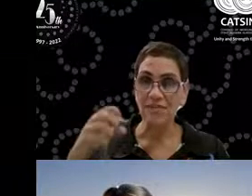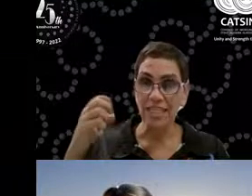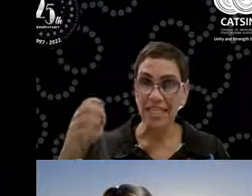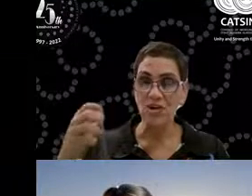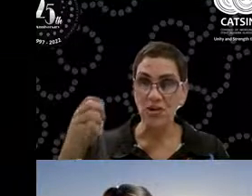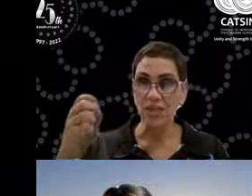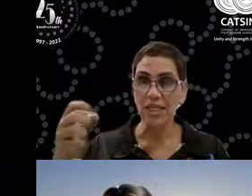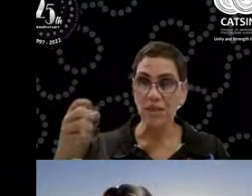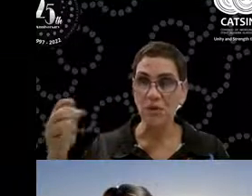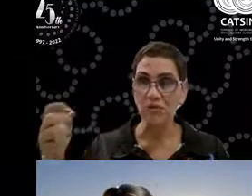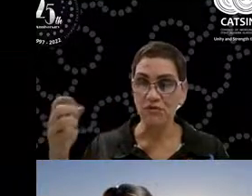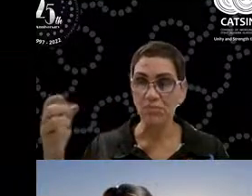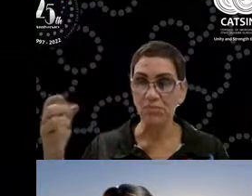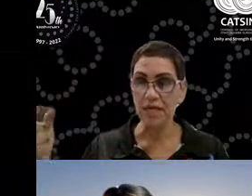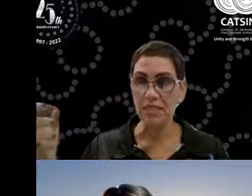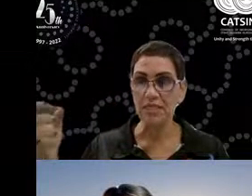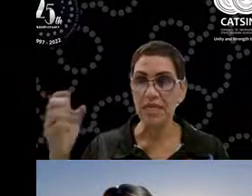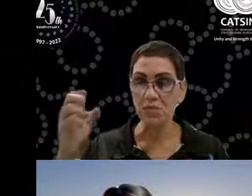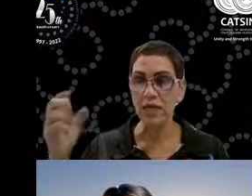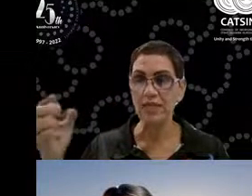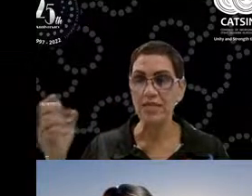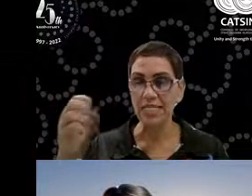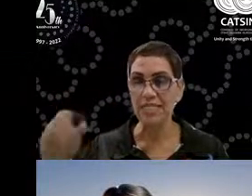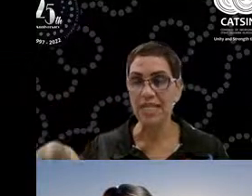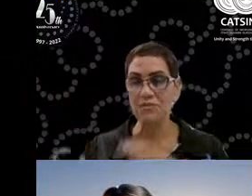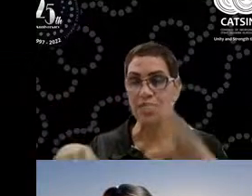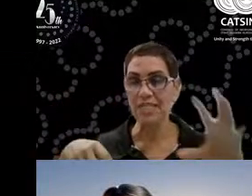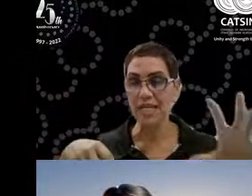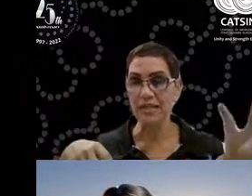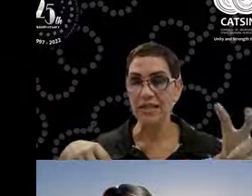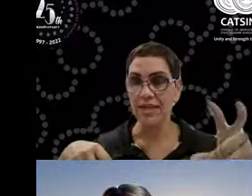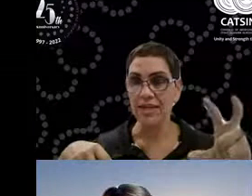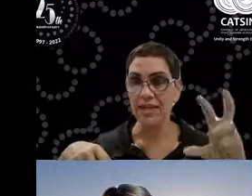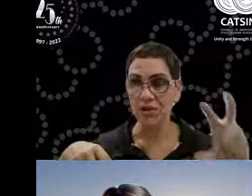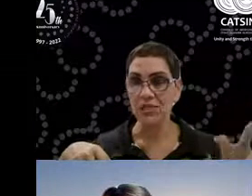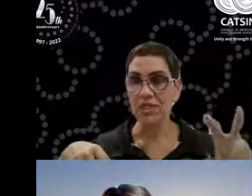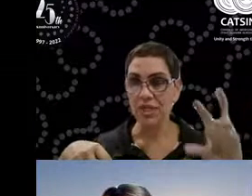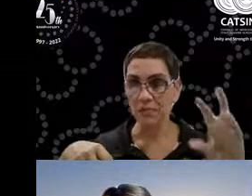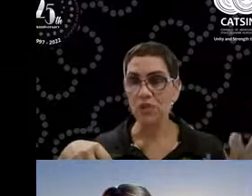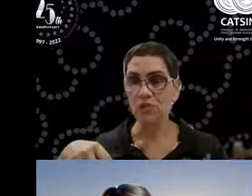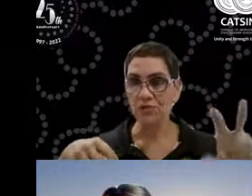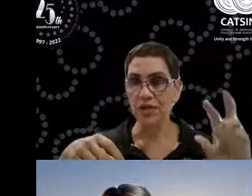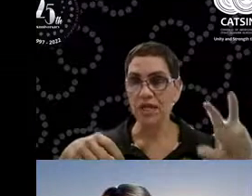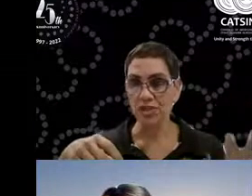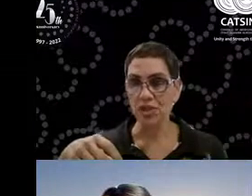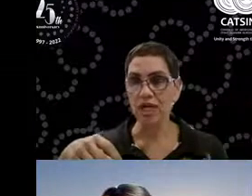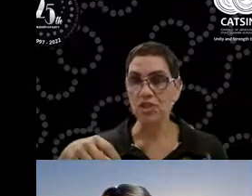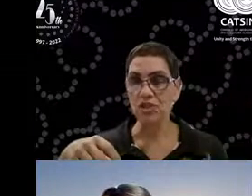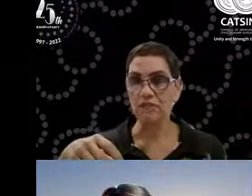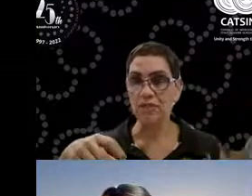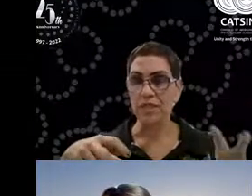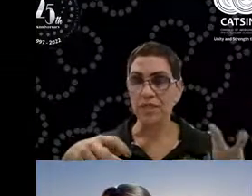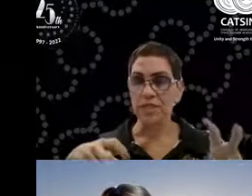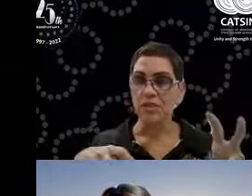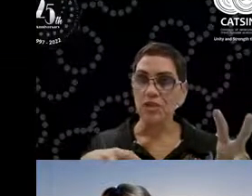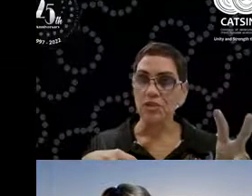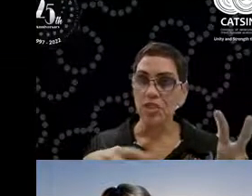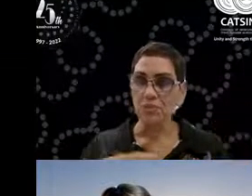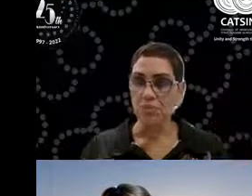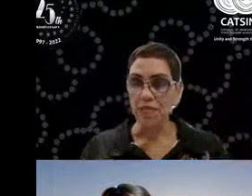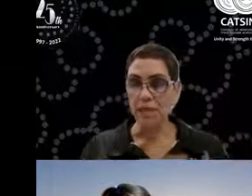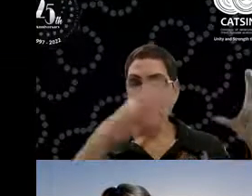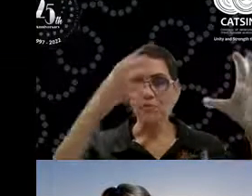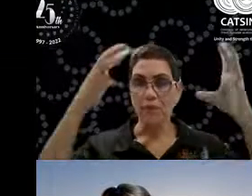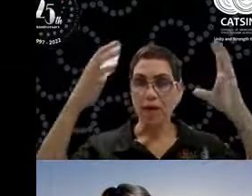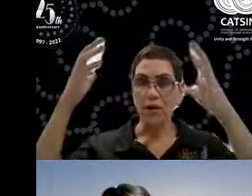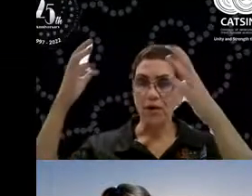cultural safety in nursing and midwifery practice as well as it has been done in nursing and midwifery education. So